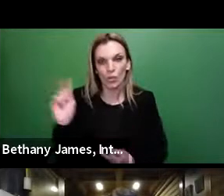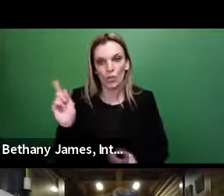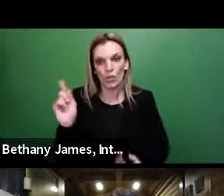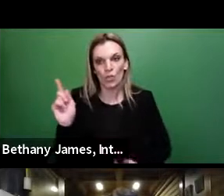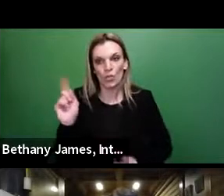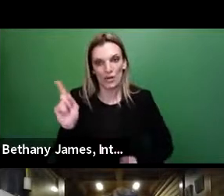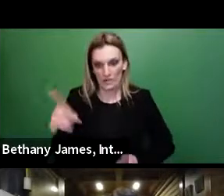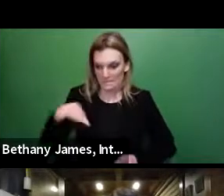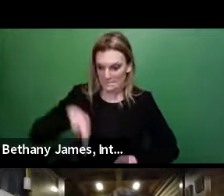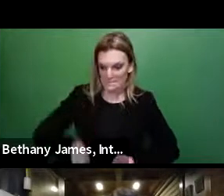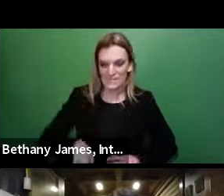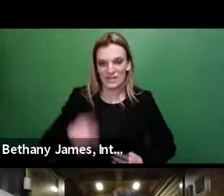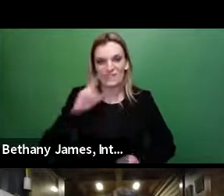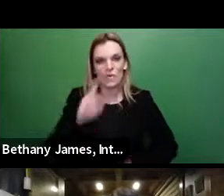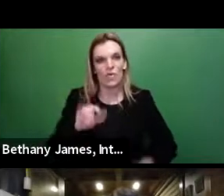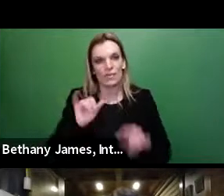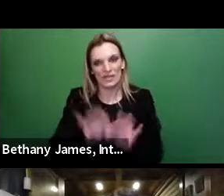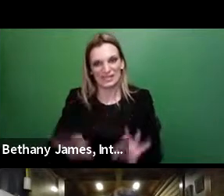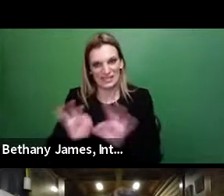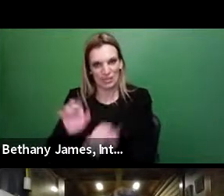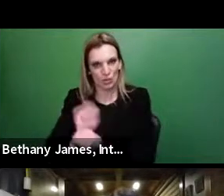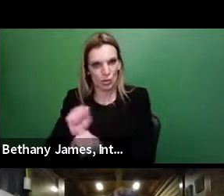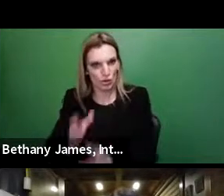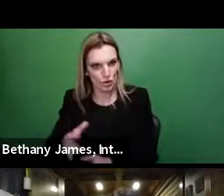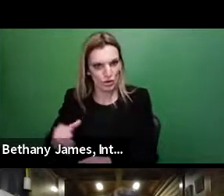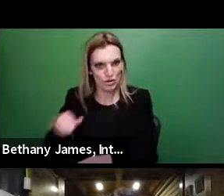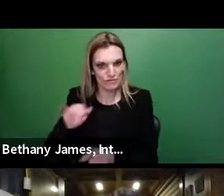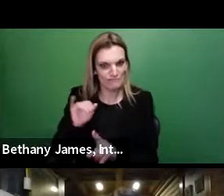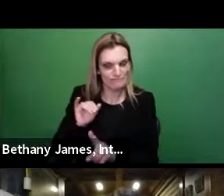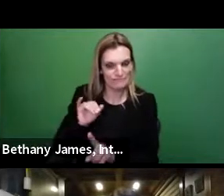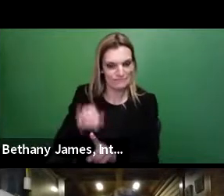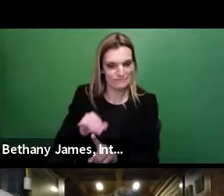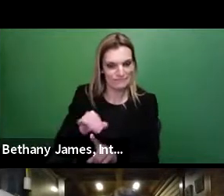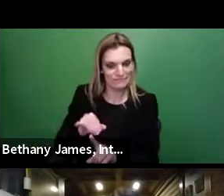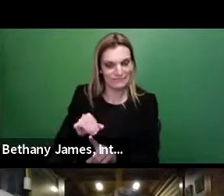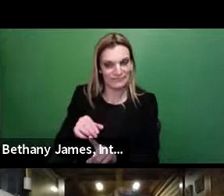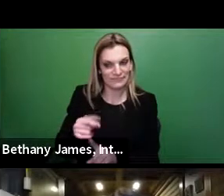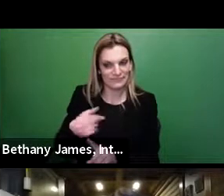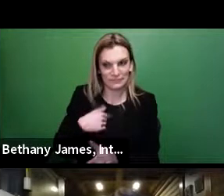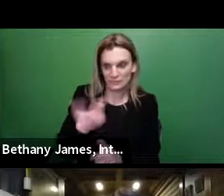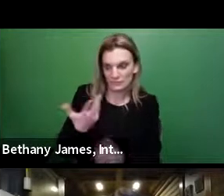worker benefits would come in. So we're having to seek an around